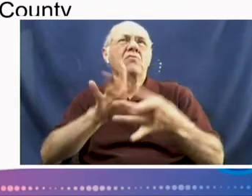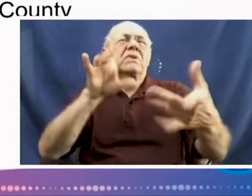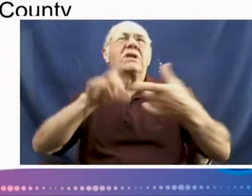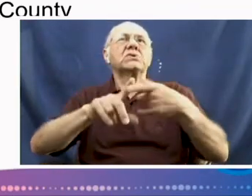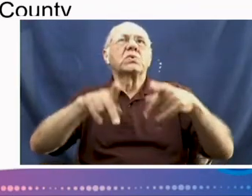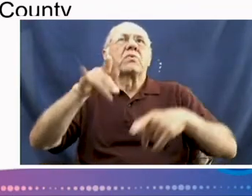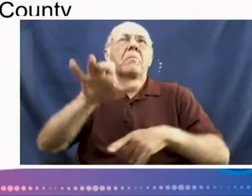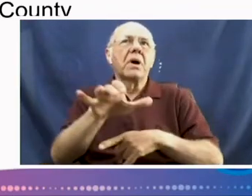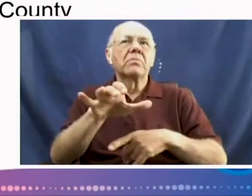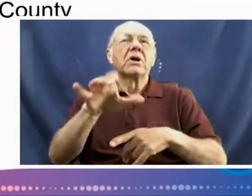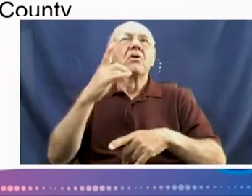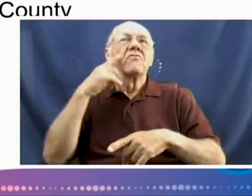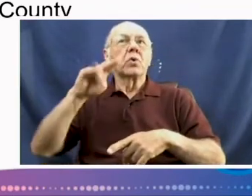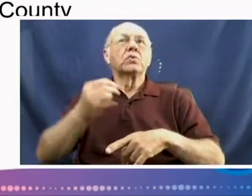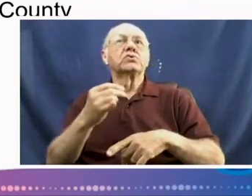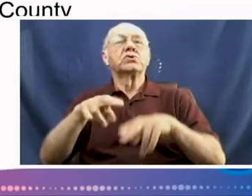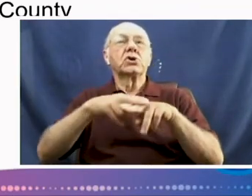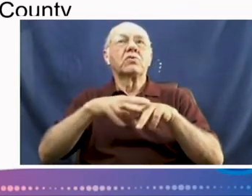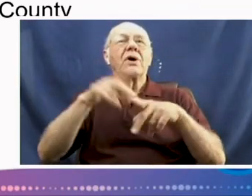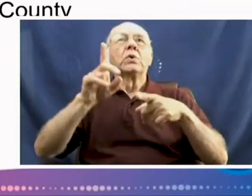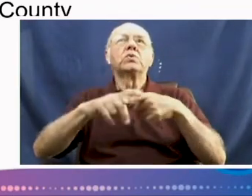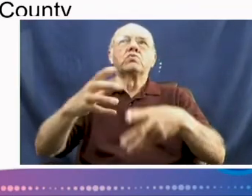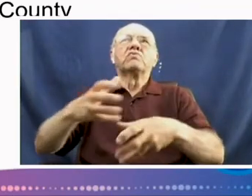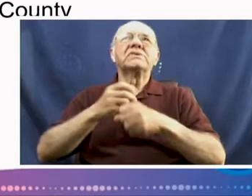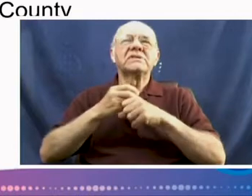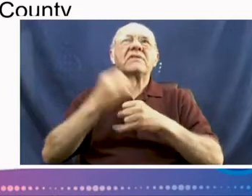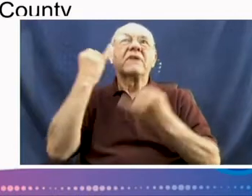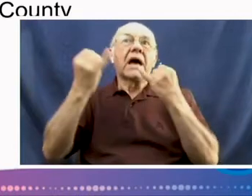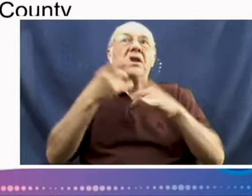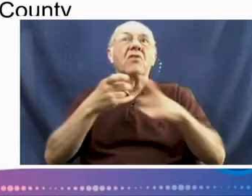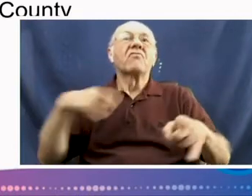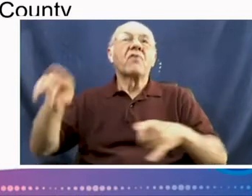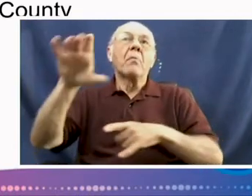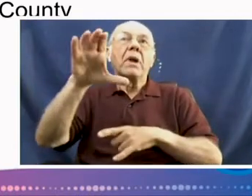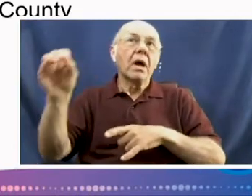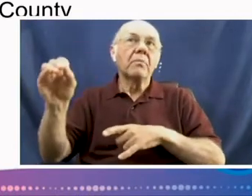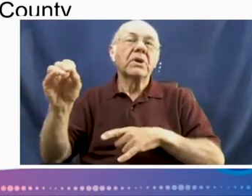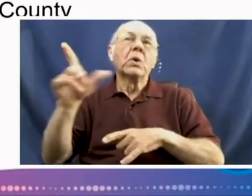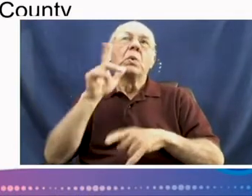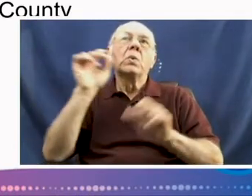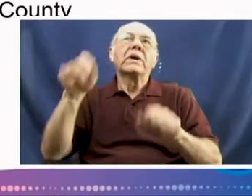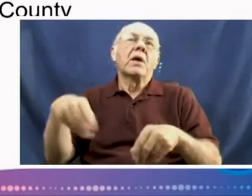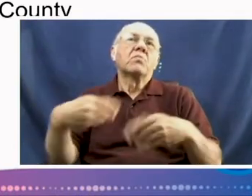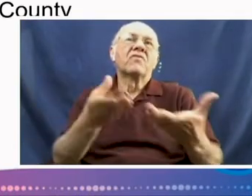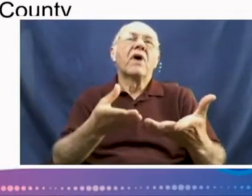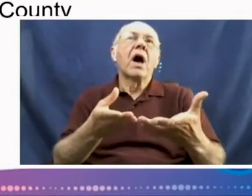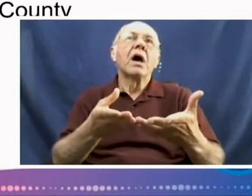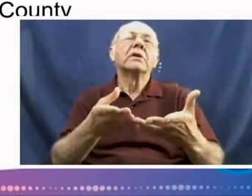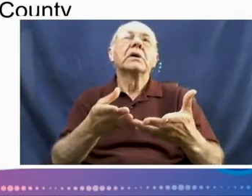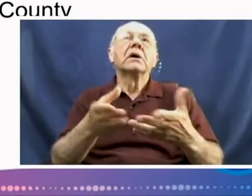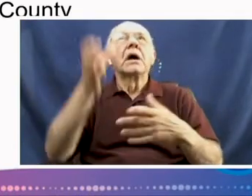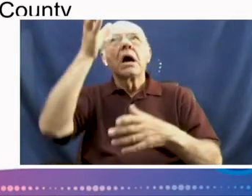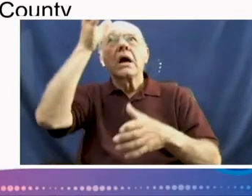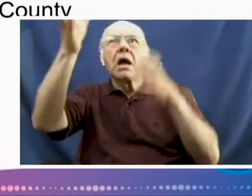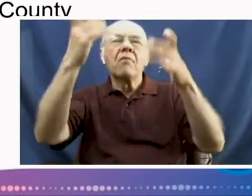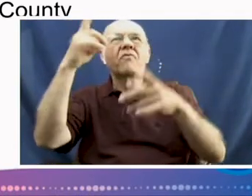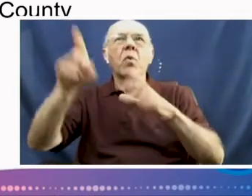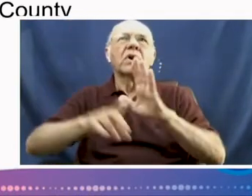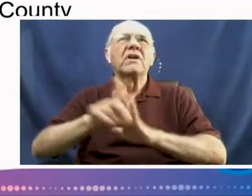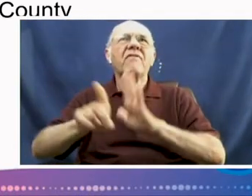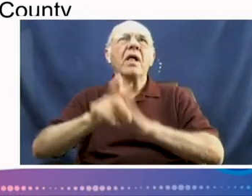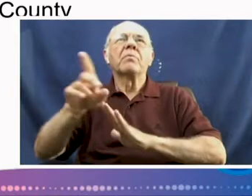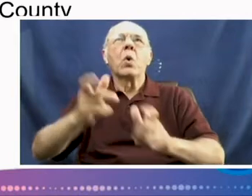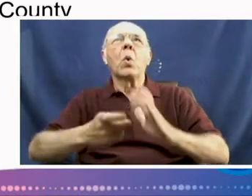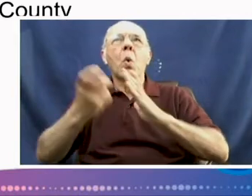for New Jersey Transit to receive ideas from companies that can provide concepts for the development of an automated